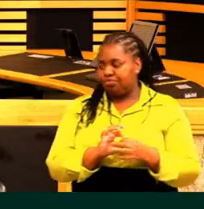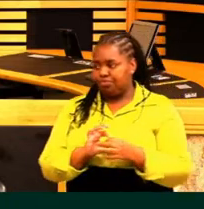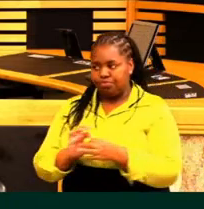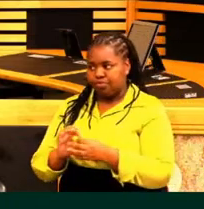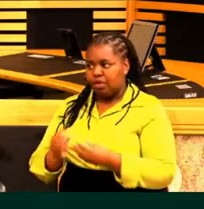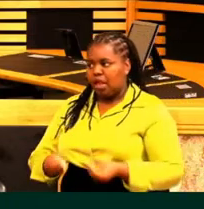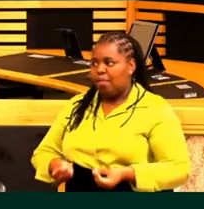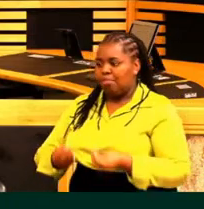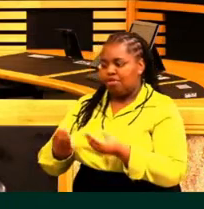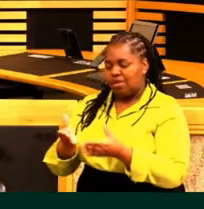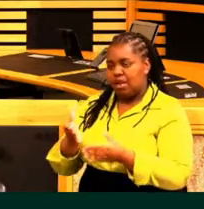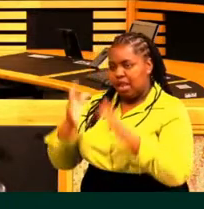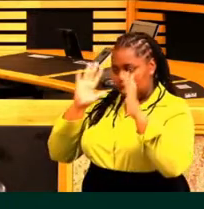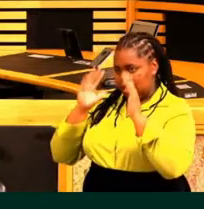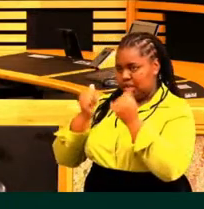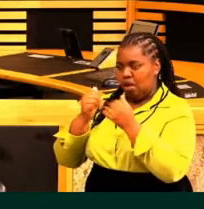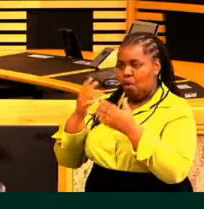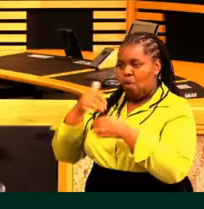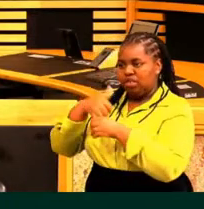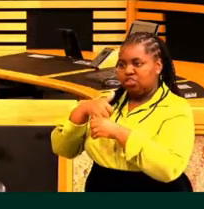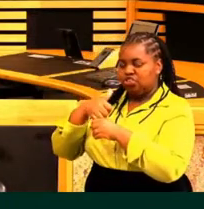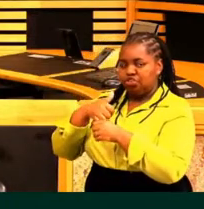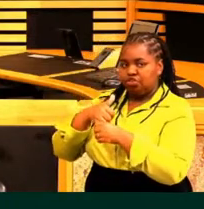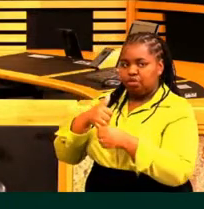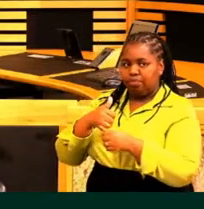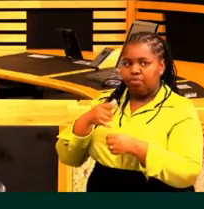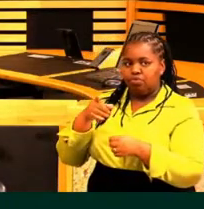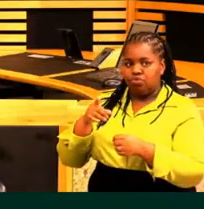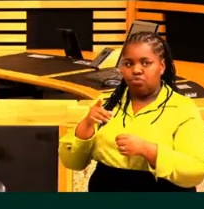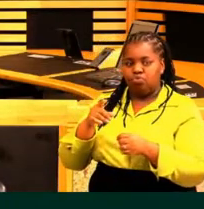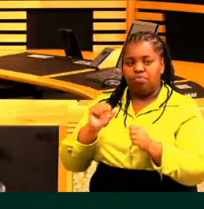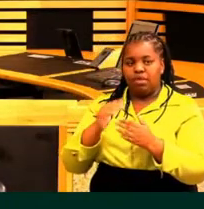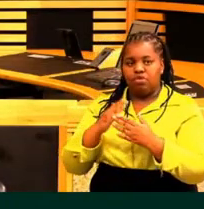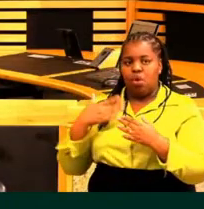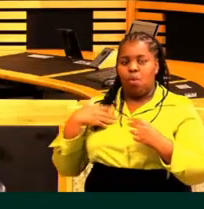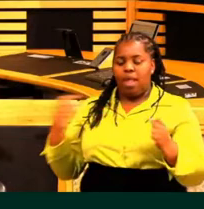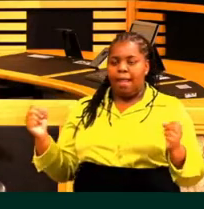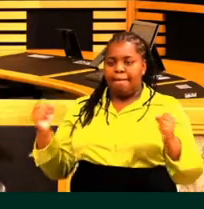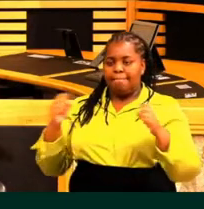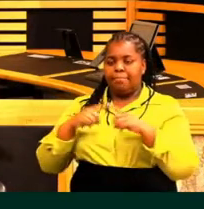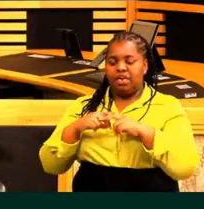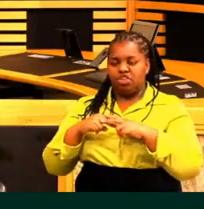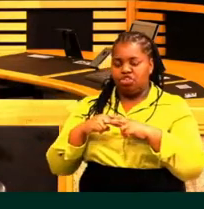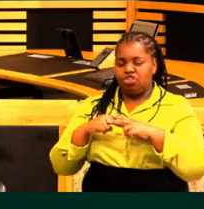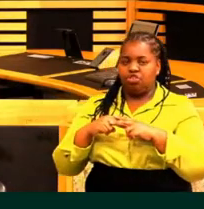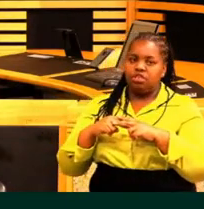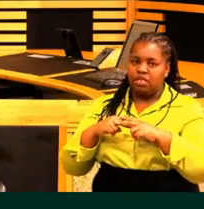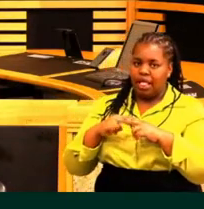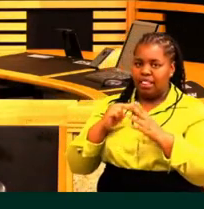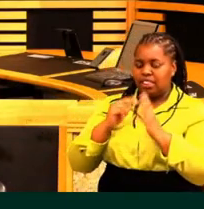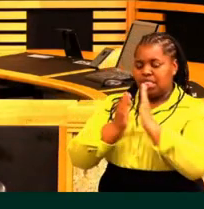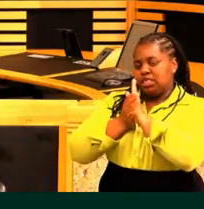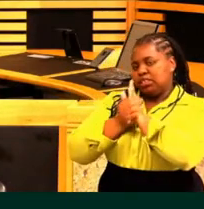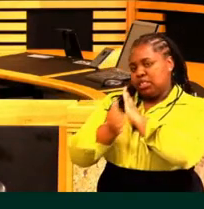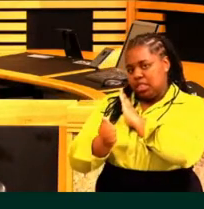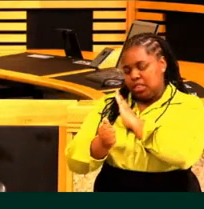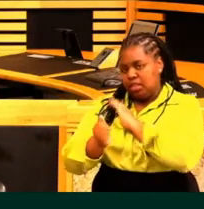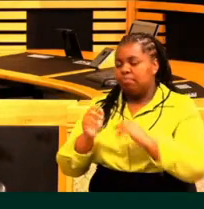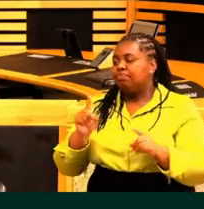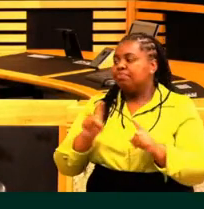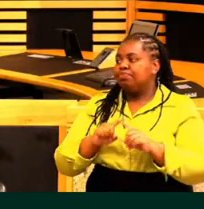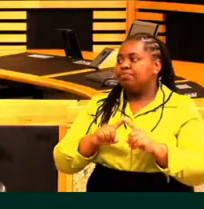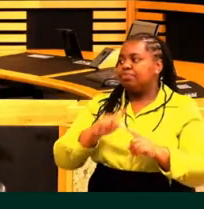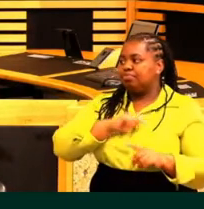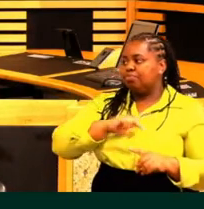provide internship or apprenticeship to to bridge the the skill the skill cap also Premiere